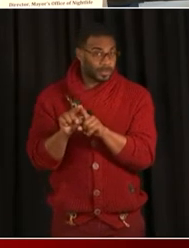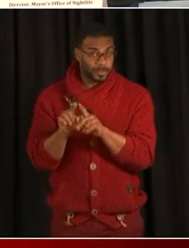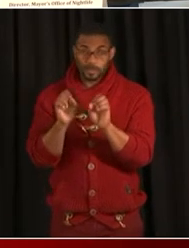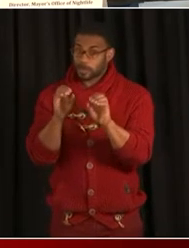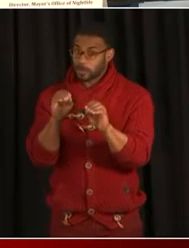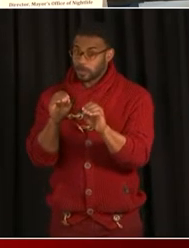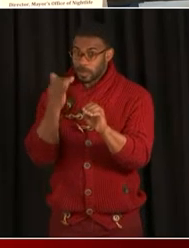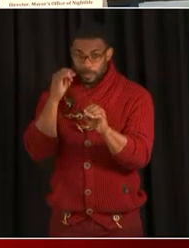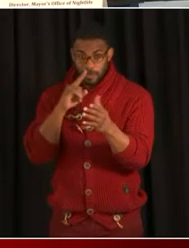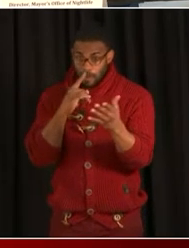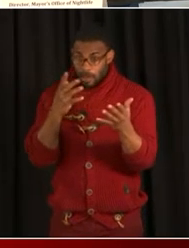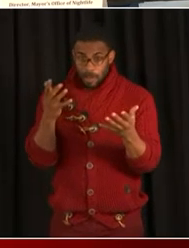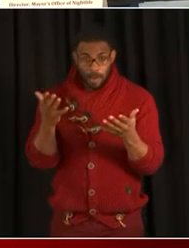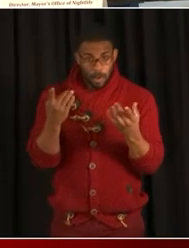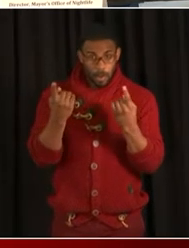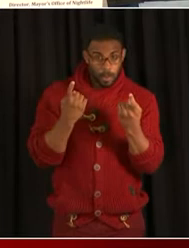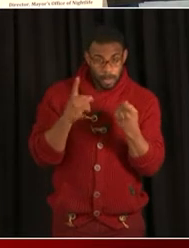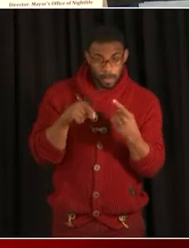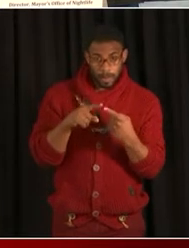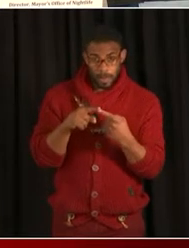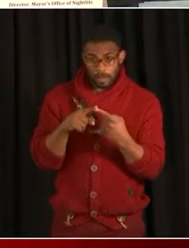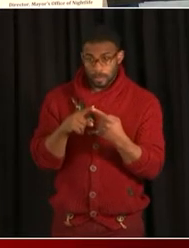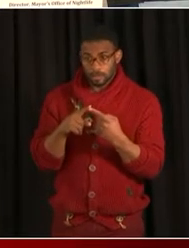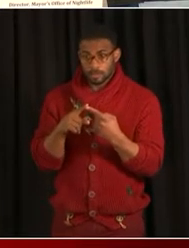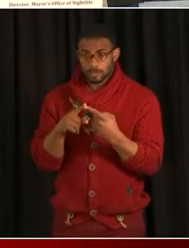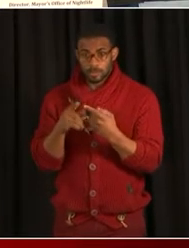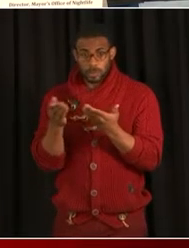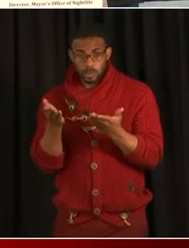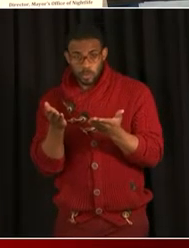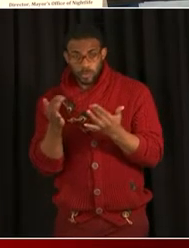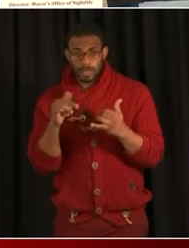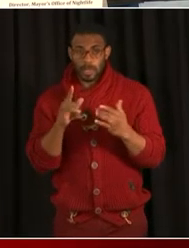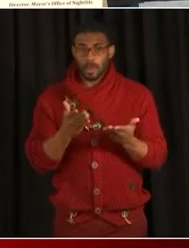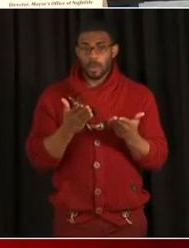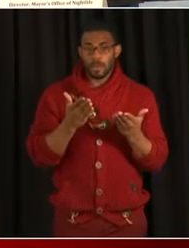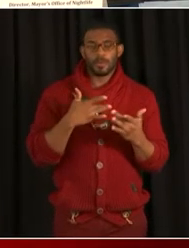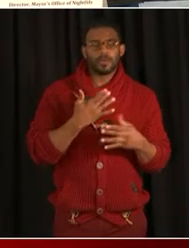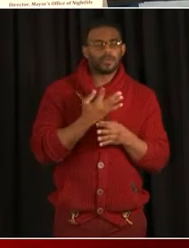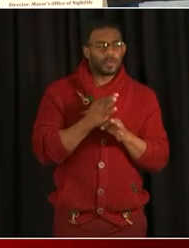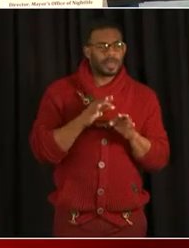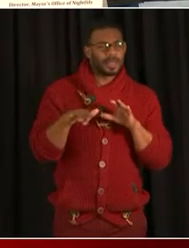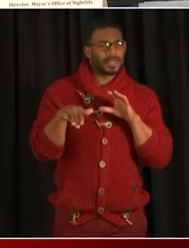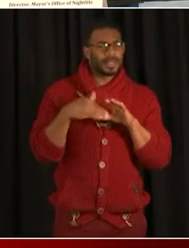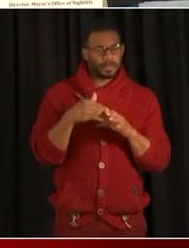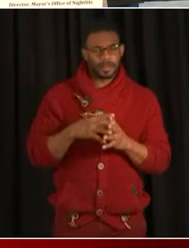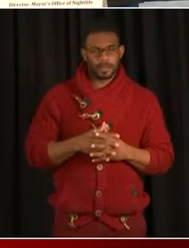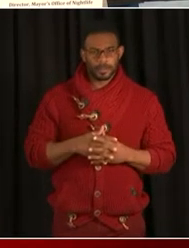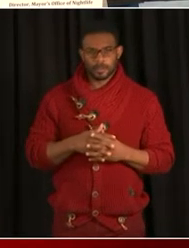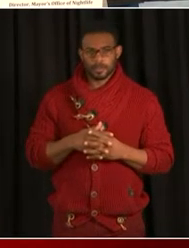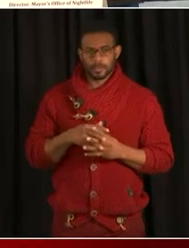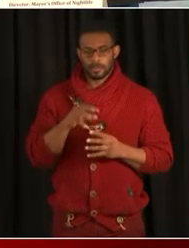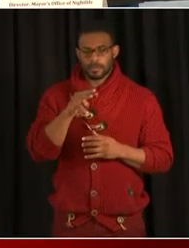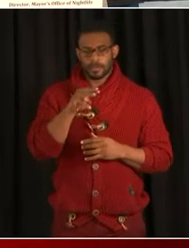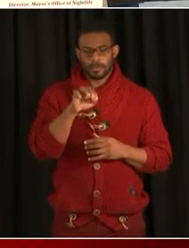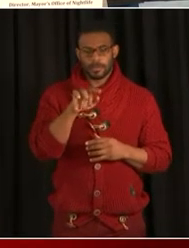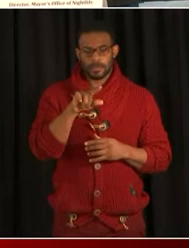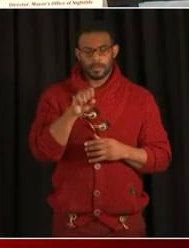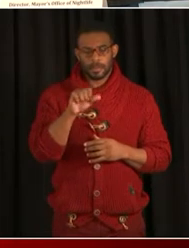well. So if there are questions about the services that they offer, feel free to email